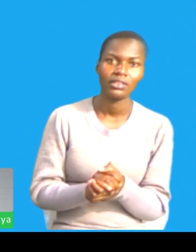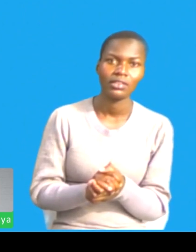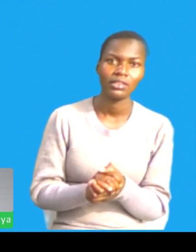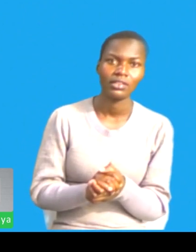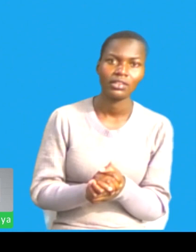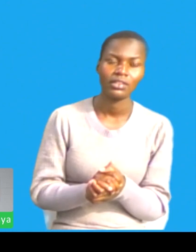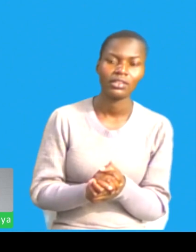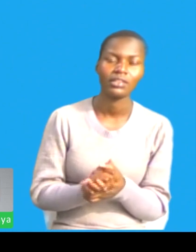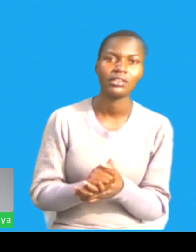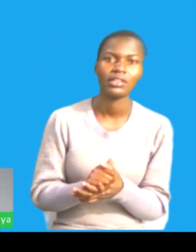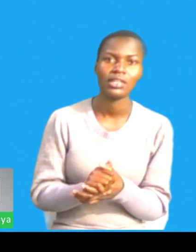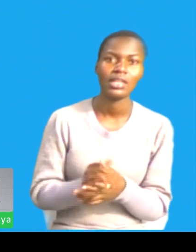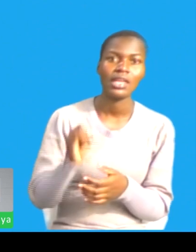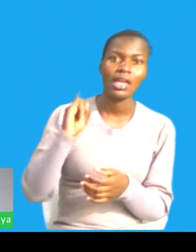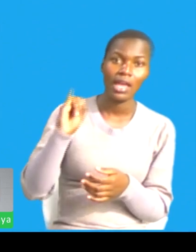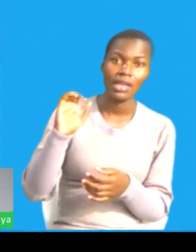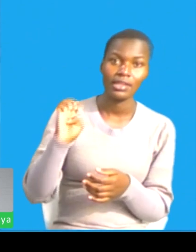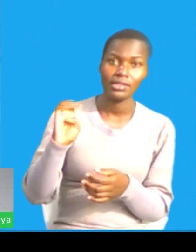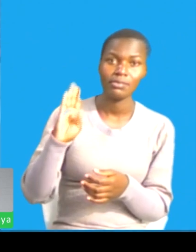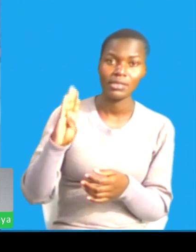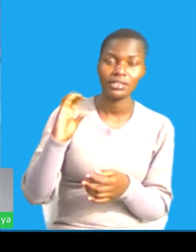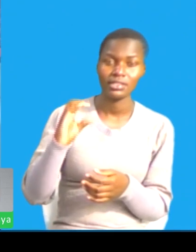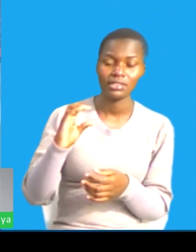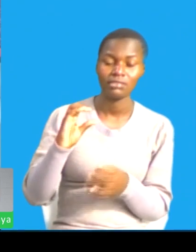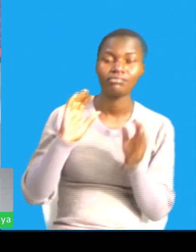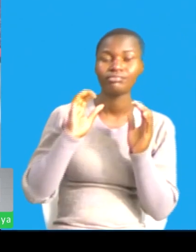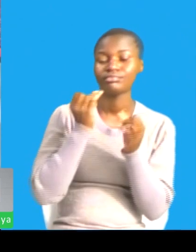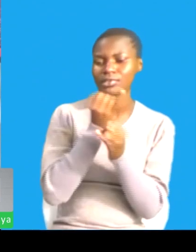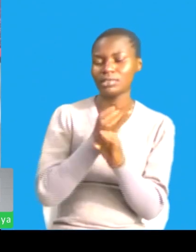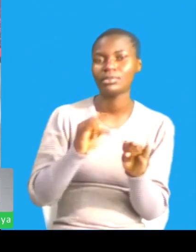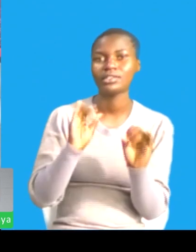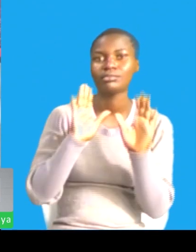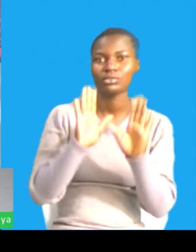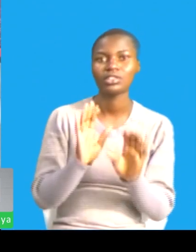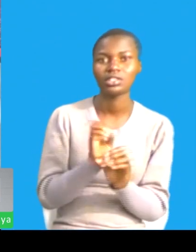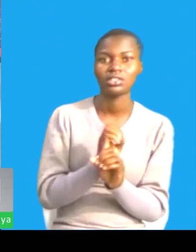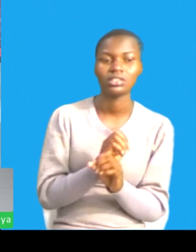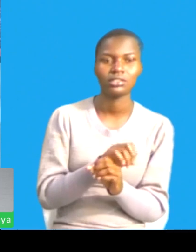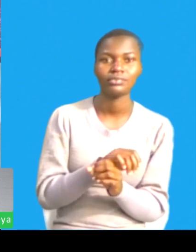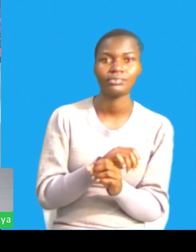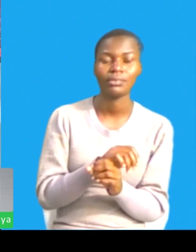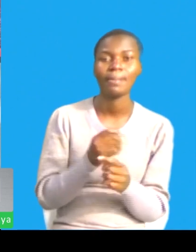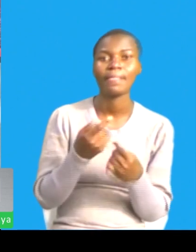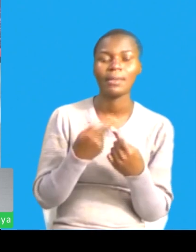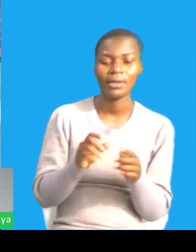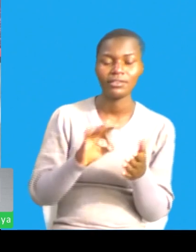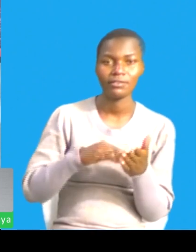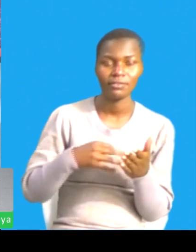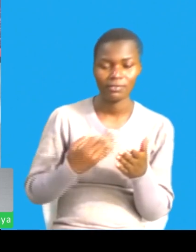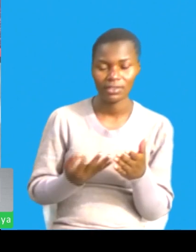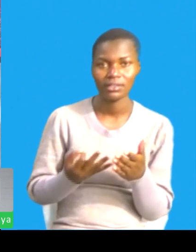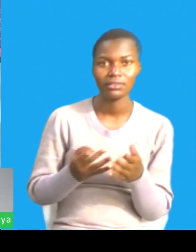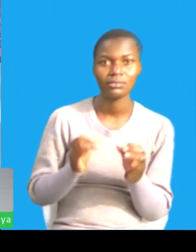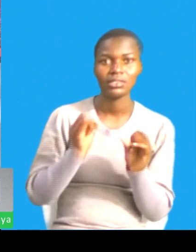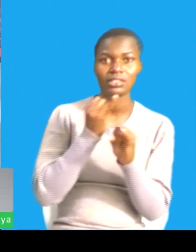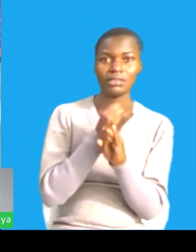Yeah, inatakiwa IEBC kuwe very independent. Not just to be seen to be independent, but felt to be independent, thought to be